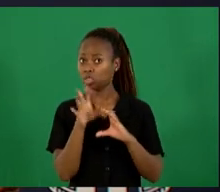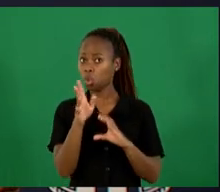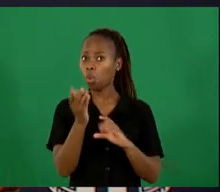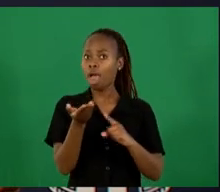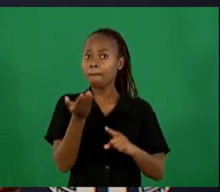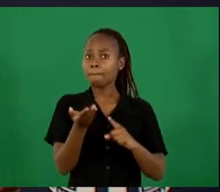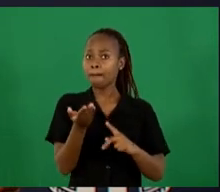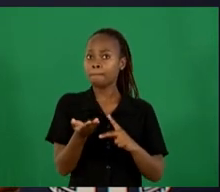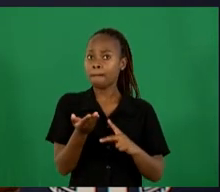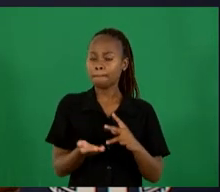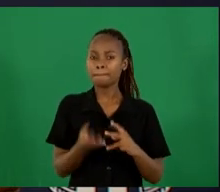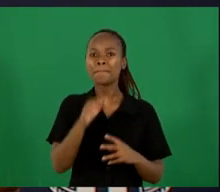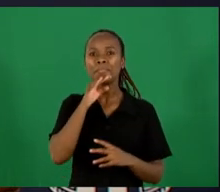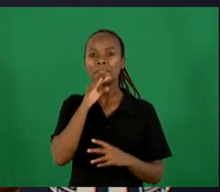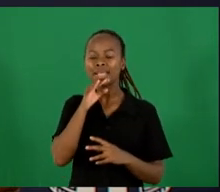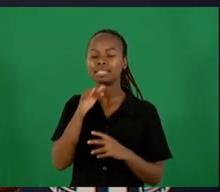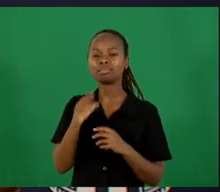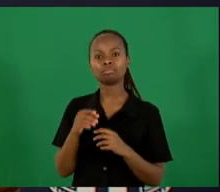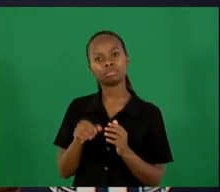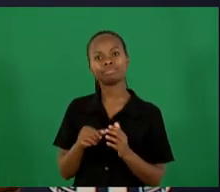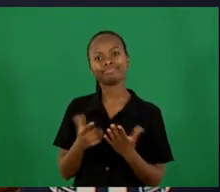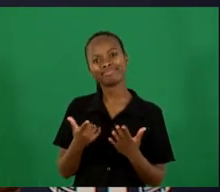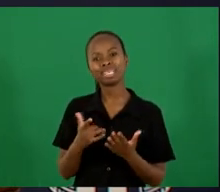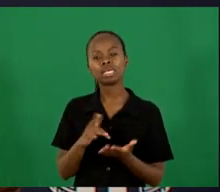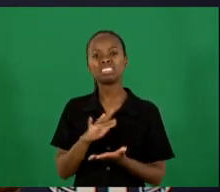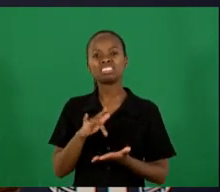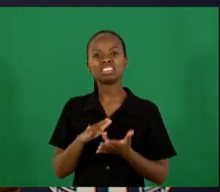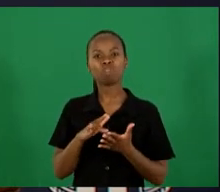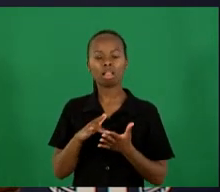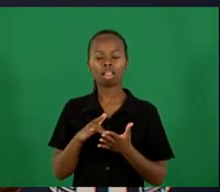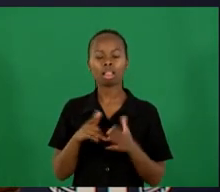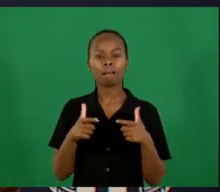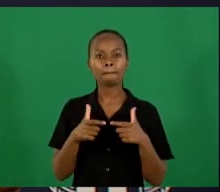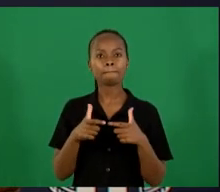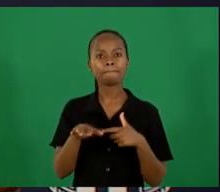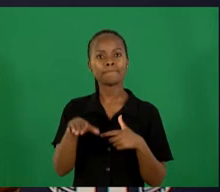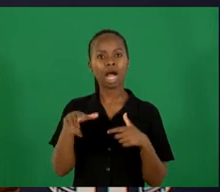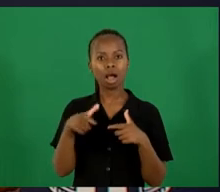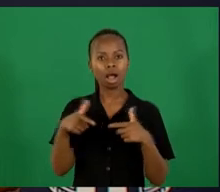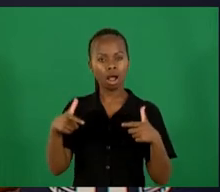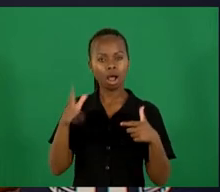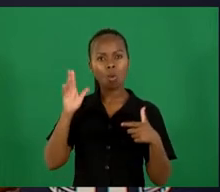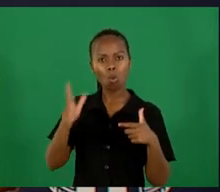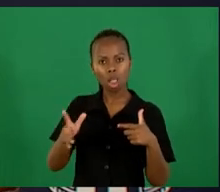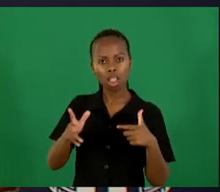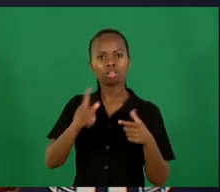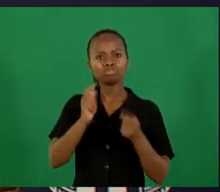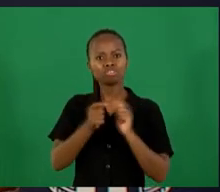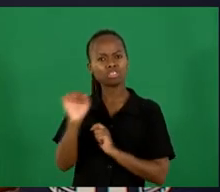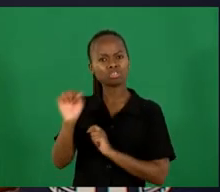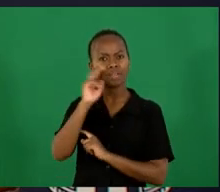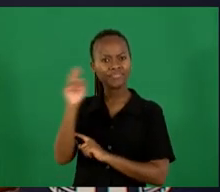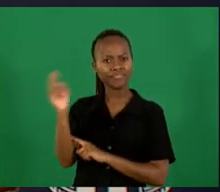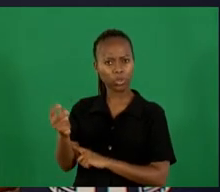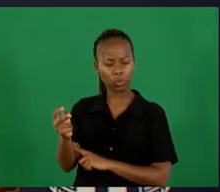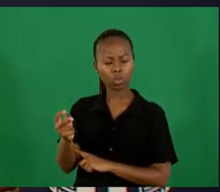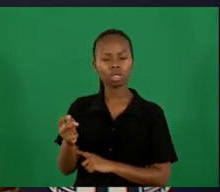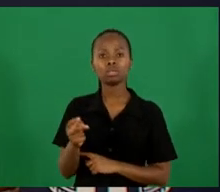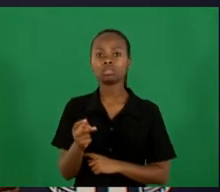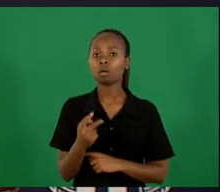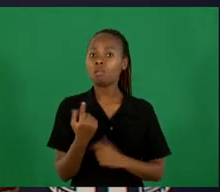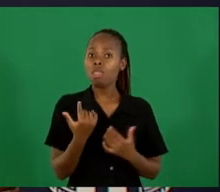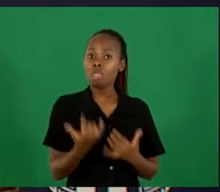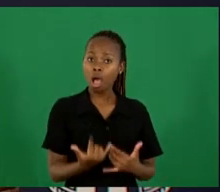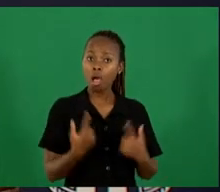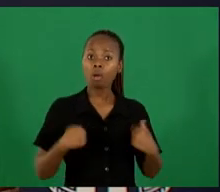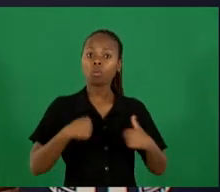correct their views. And the only way to correct their views is to change our policy settings to